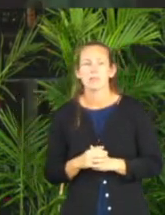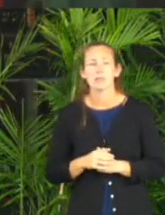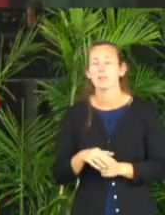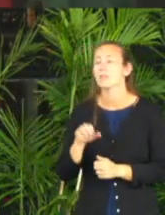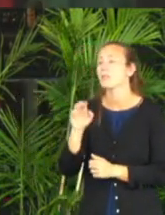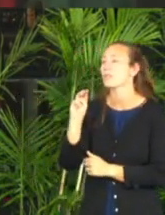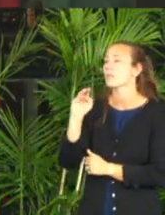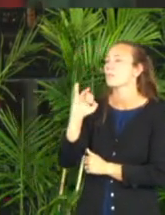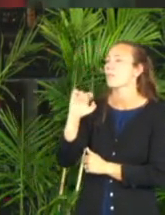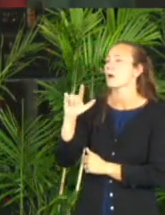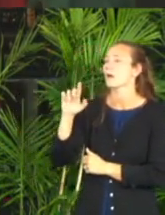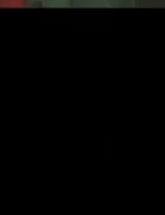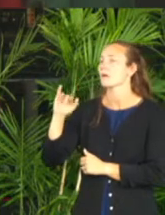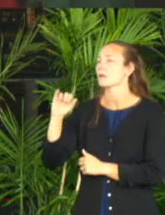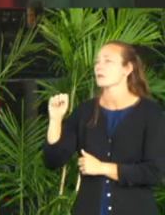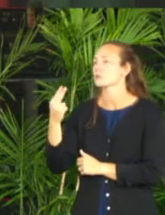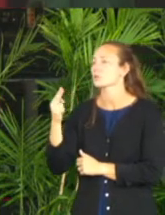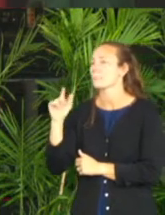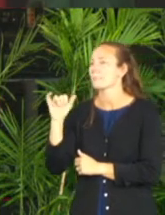Michael Dishman,